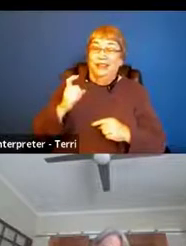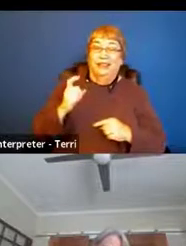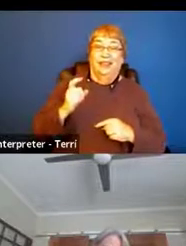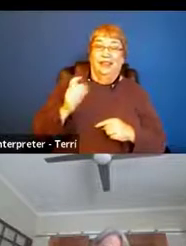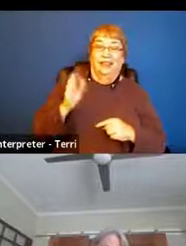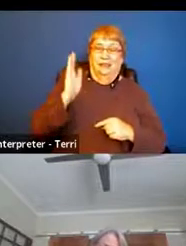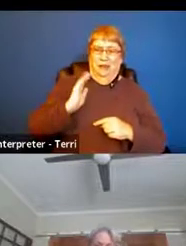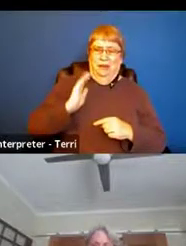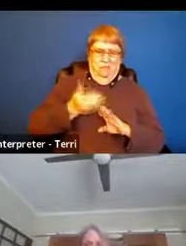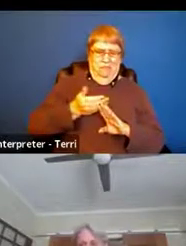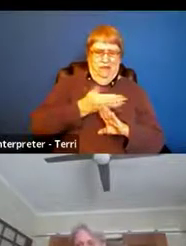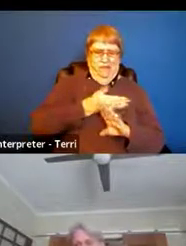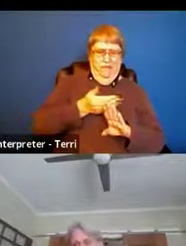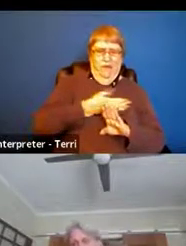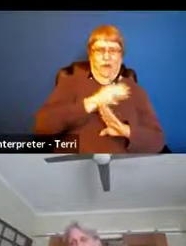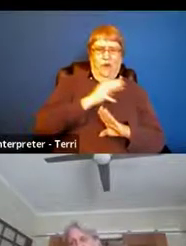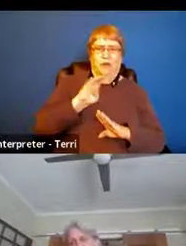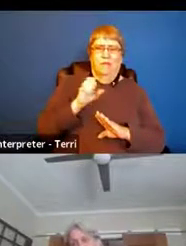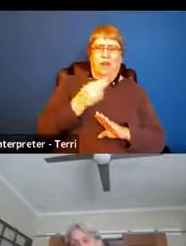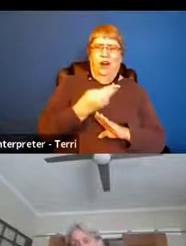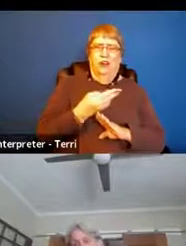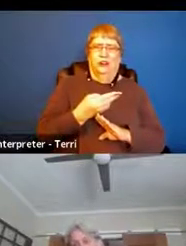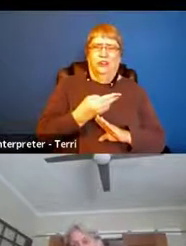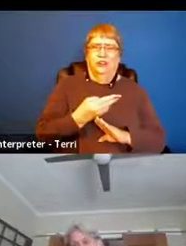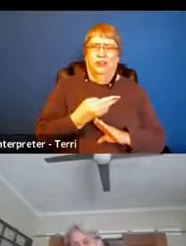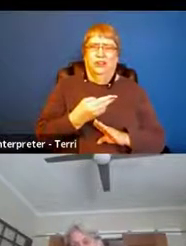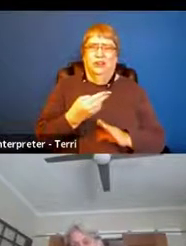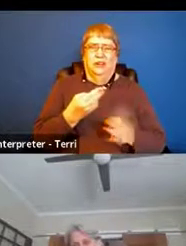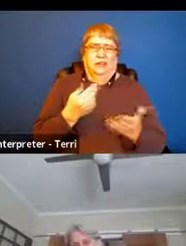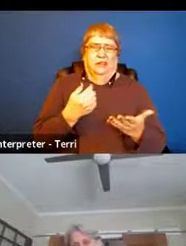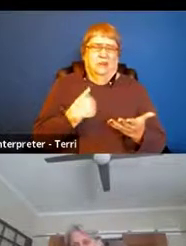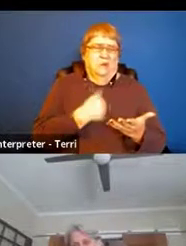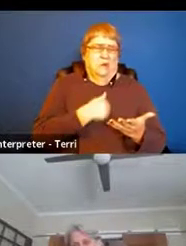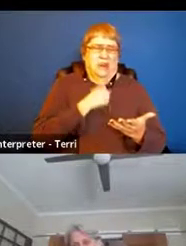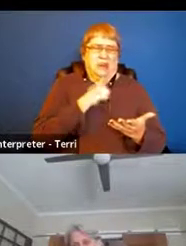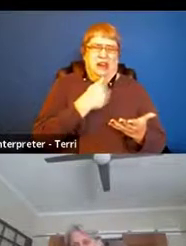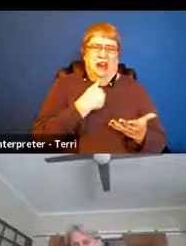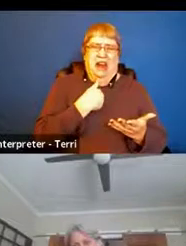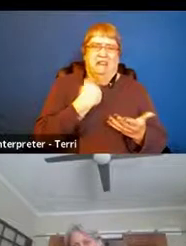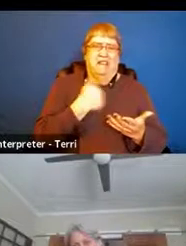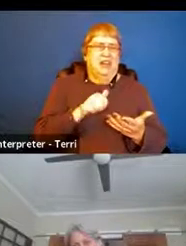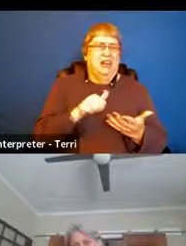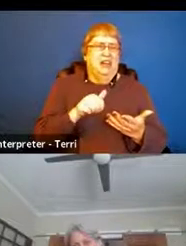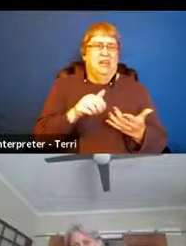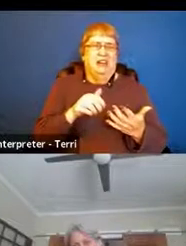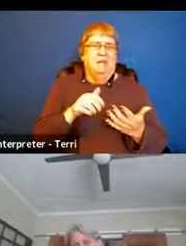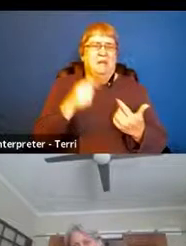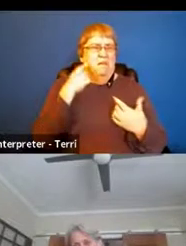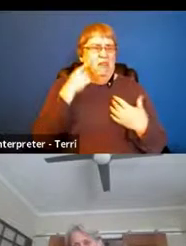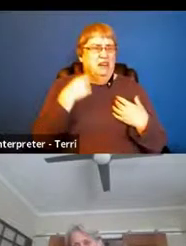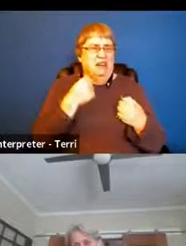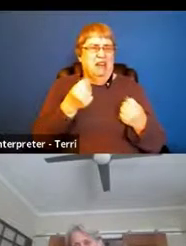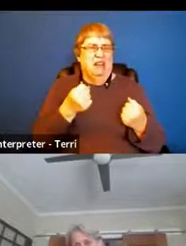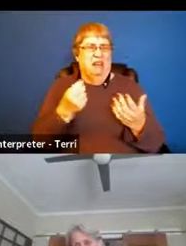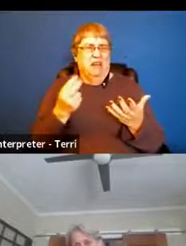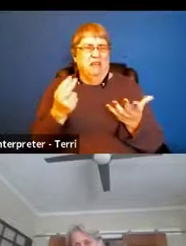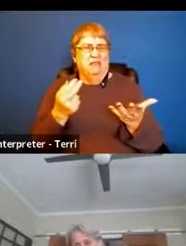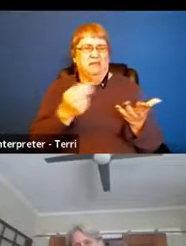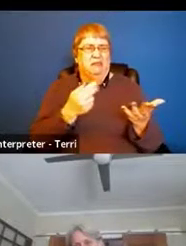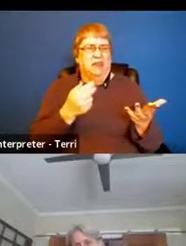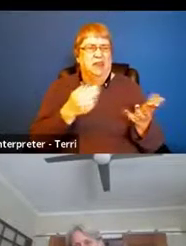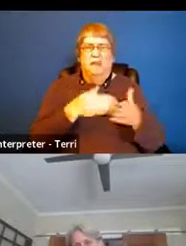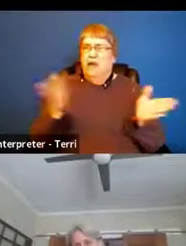Before March, I guess we telehealth was not a thing that we offered at the Mental Health Center of Denver, right? I mean, a little bit. I think we had one person who was doing it,